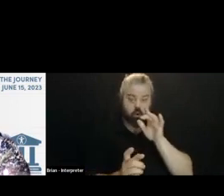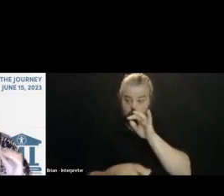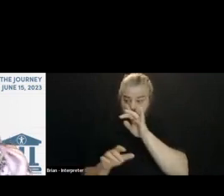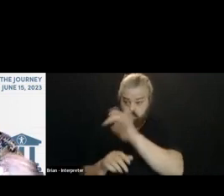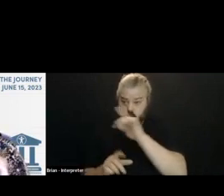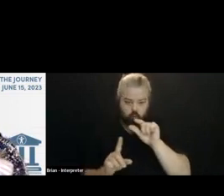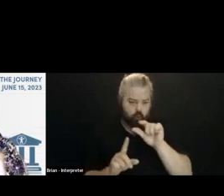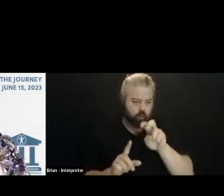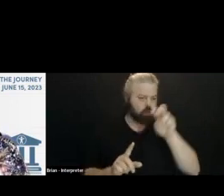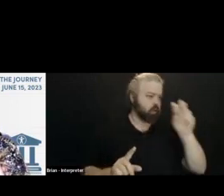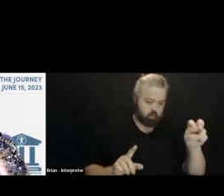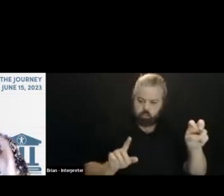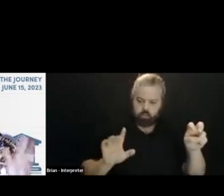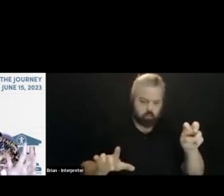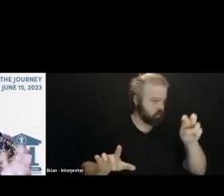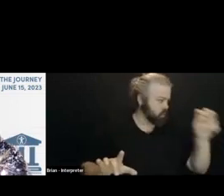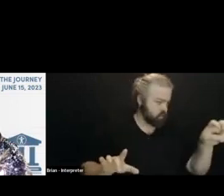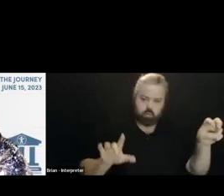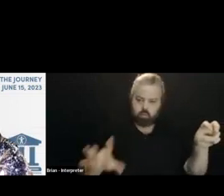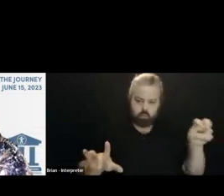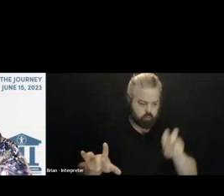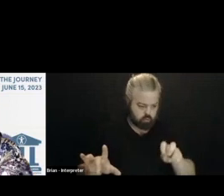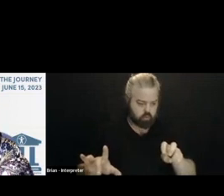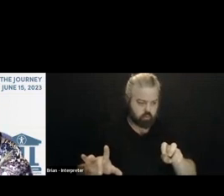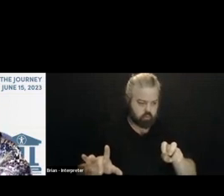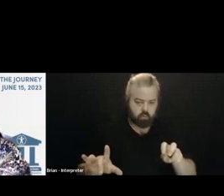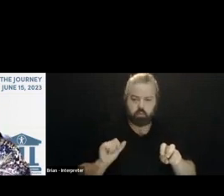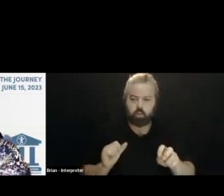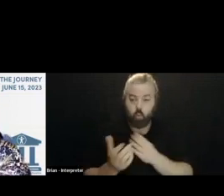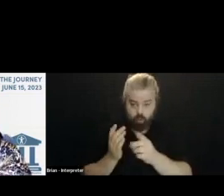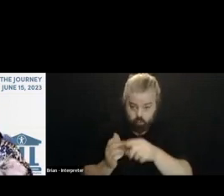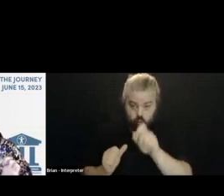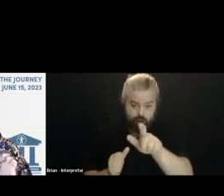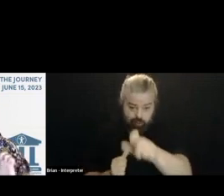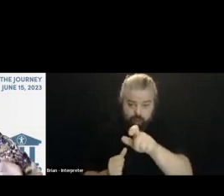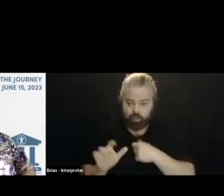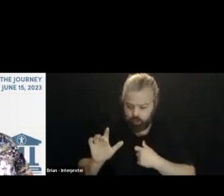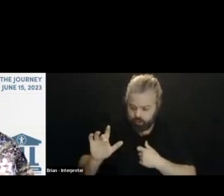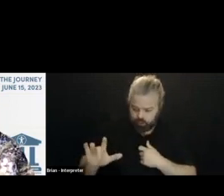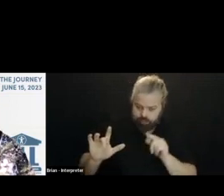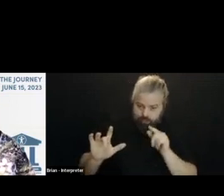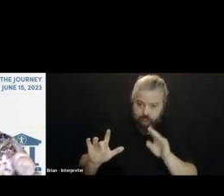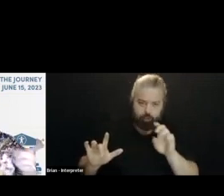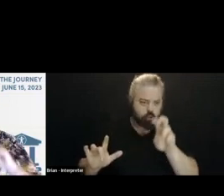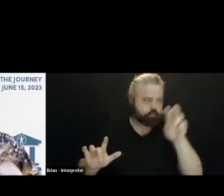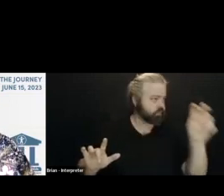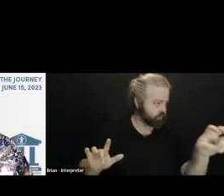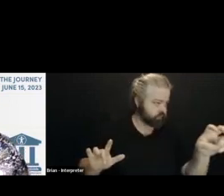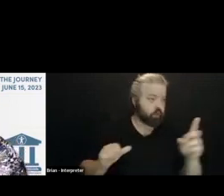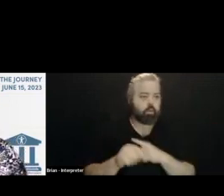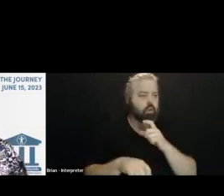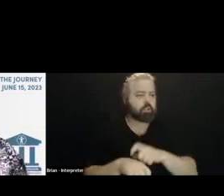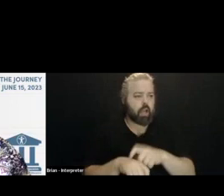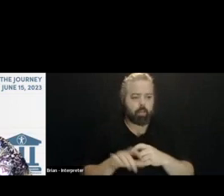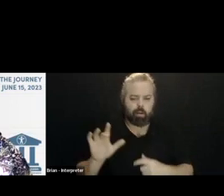anything that you could click on and interact with, I should be able to tab to. Now, the first time when I hit tab, I get a skip